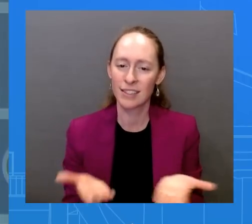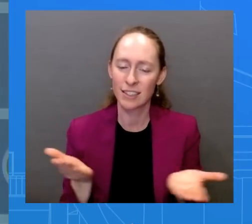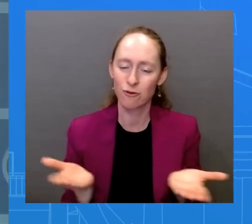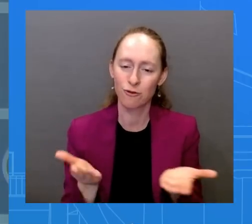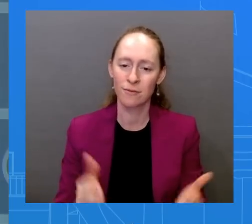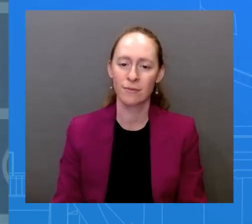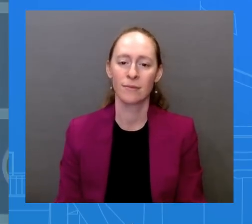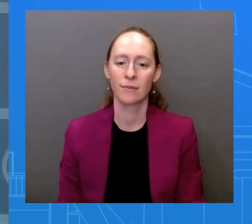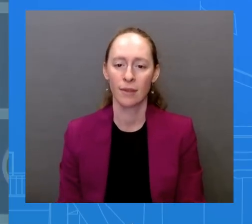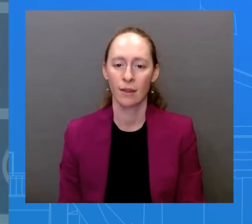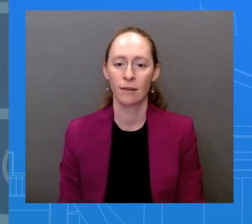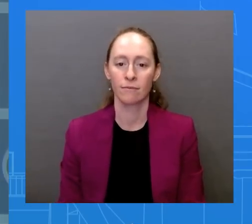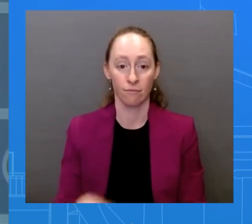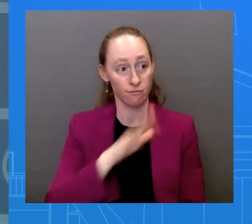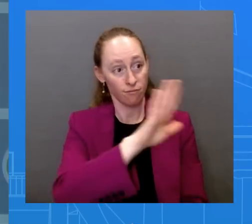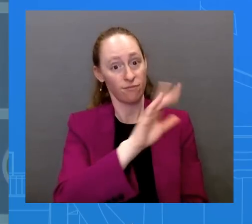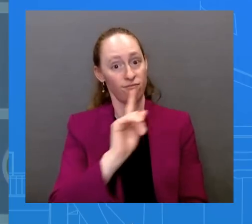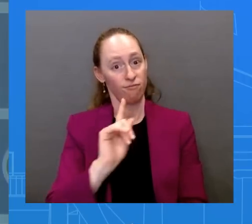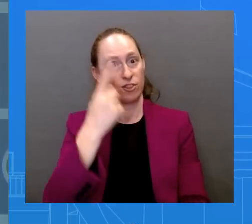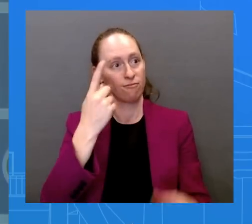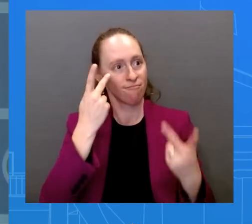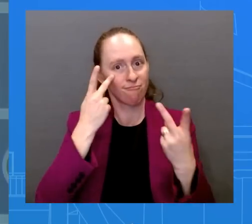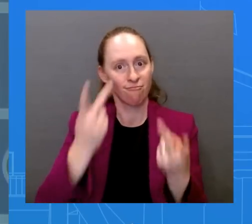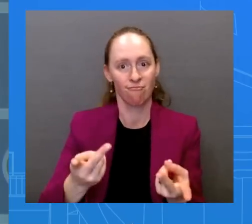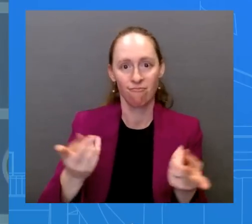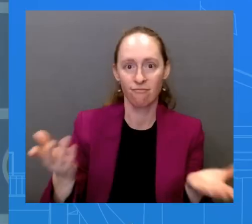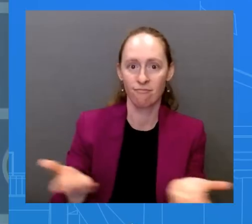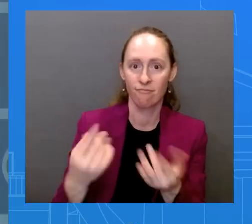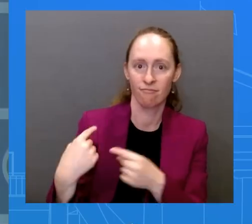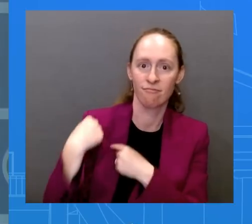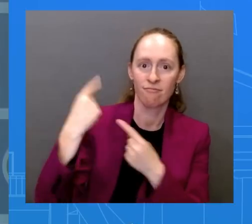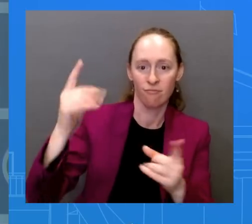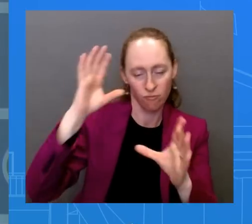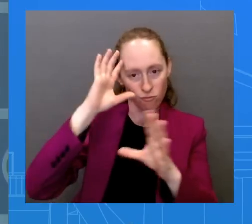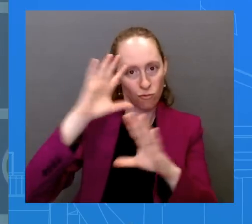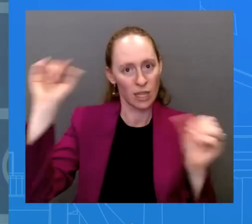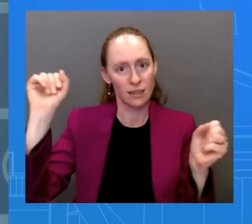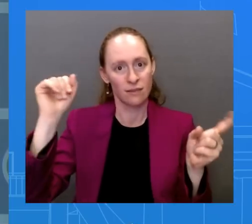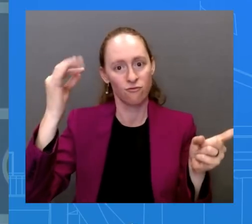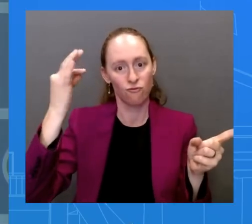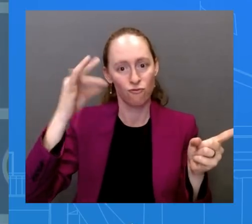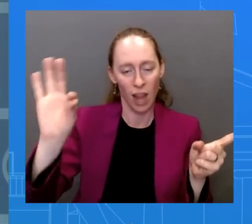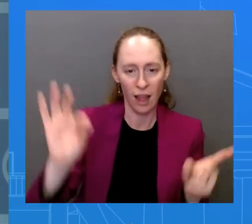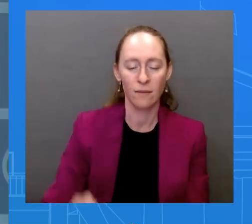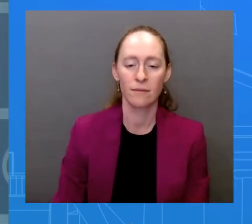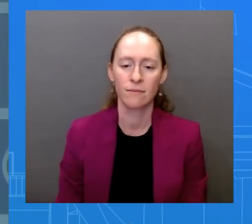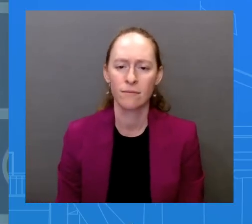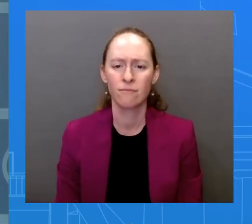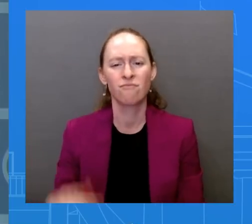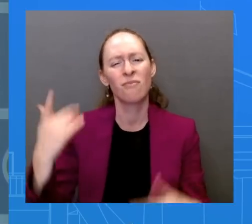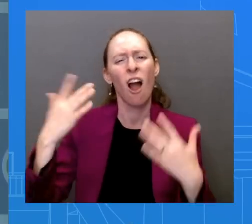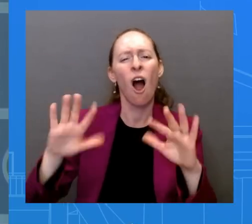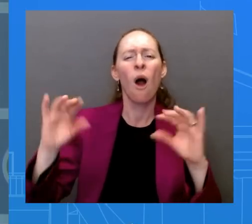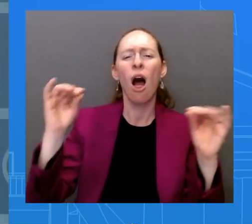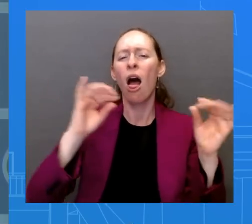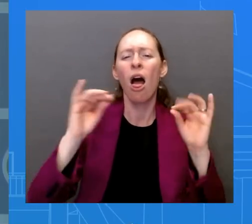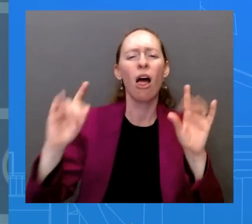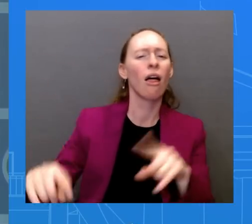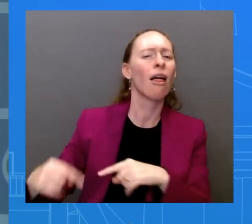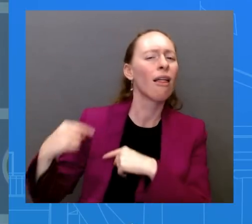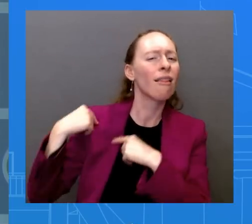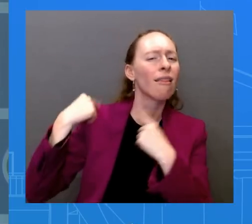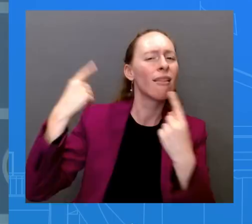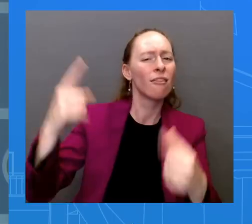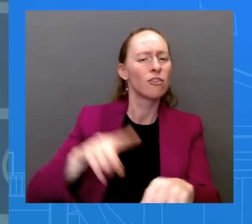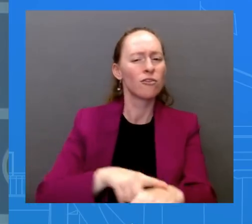know, President Macron and President Biden have had multiple conversations over the President's first 19 months